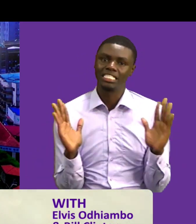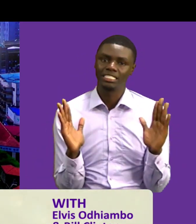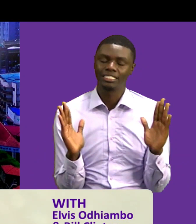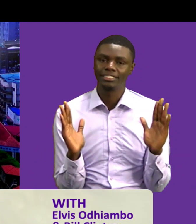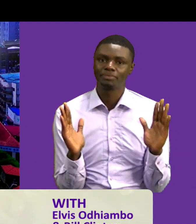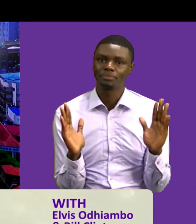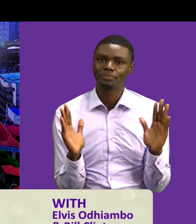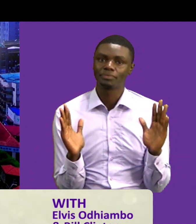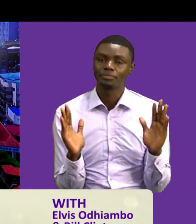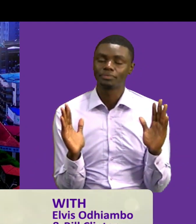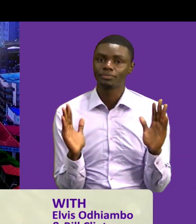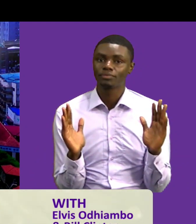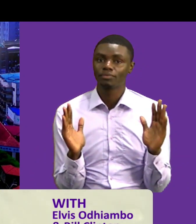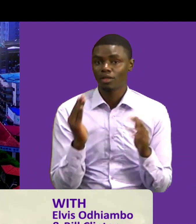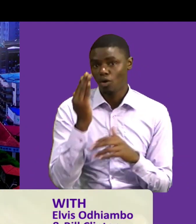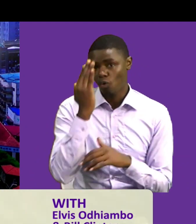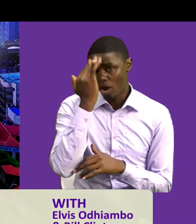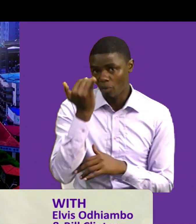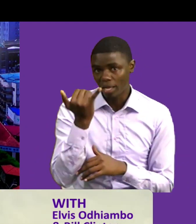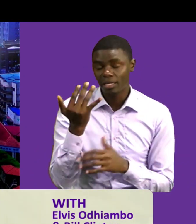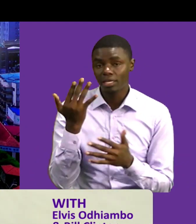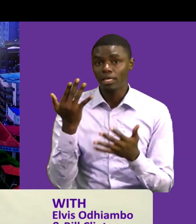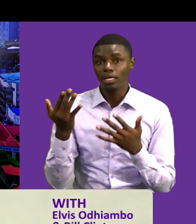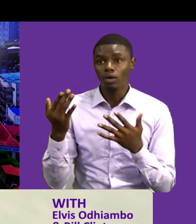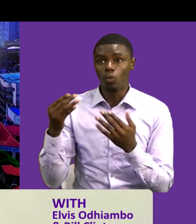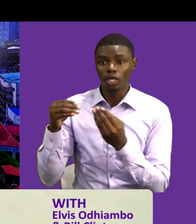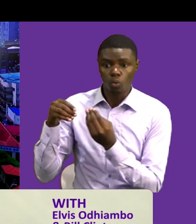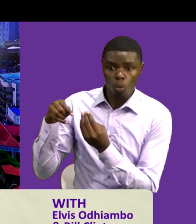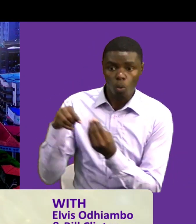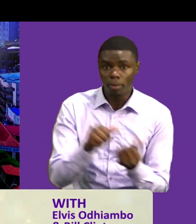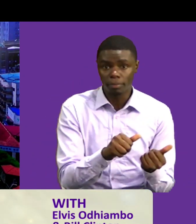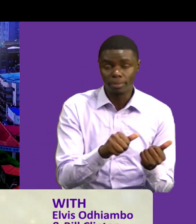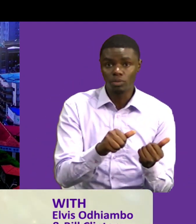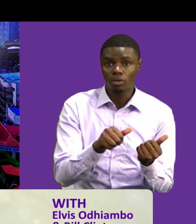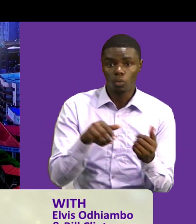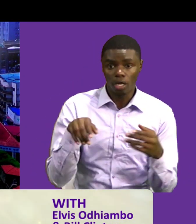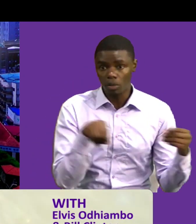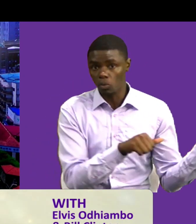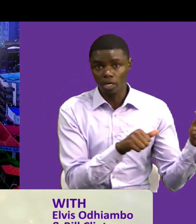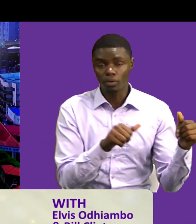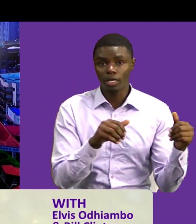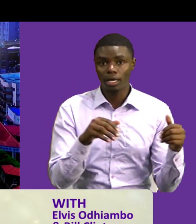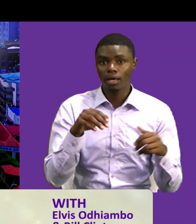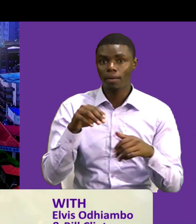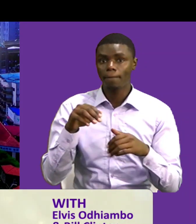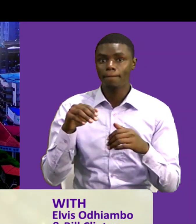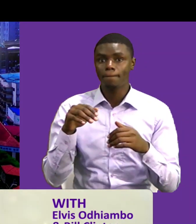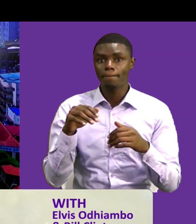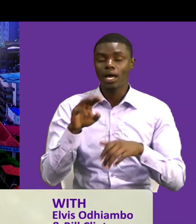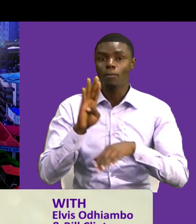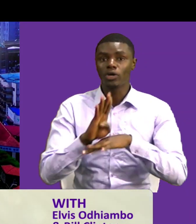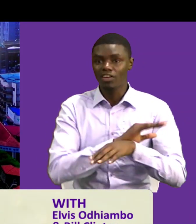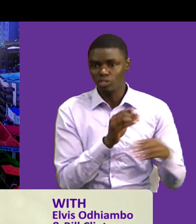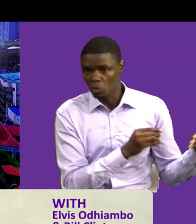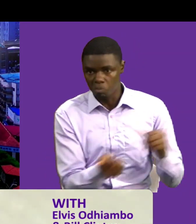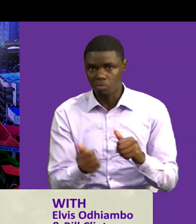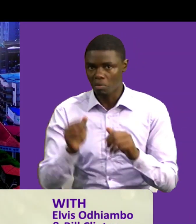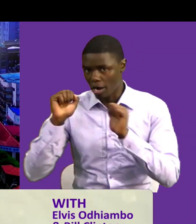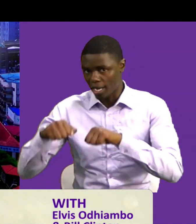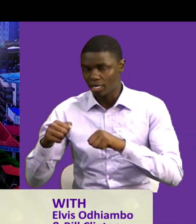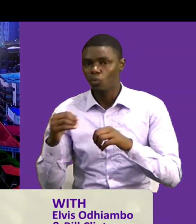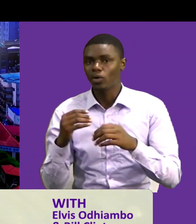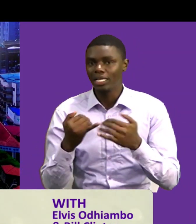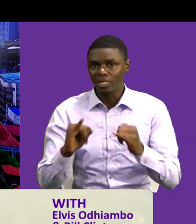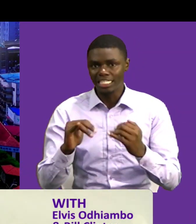because they would have been beaten actually, because they try to level in the